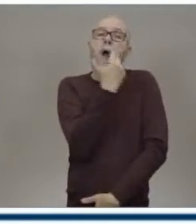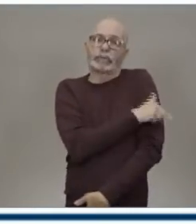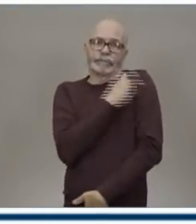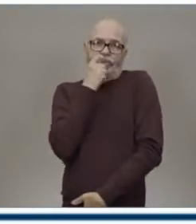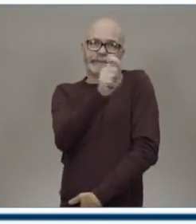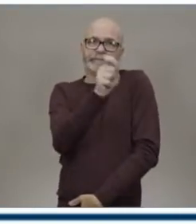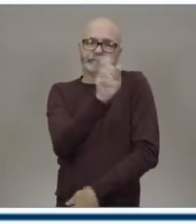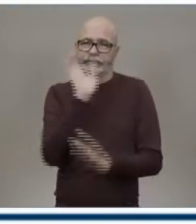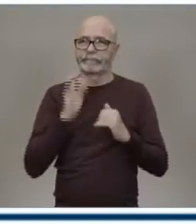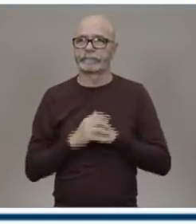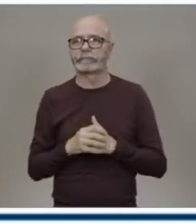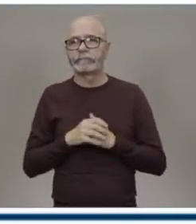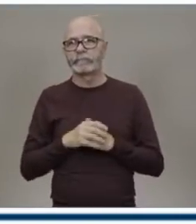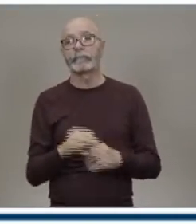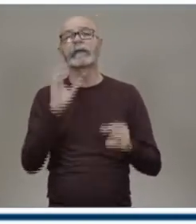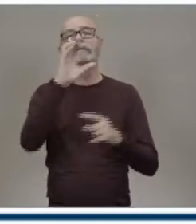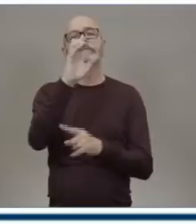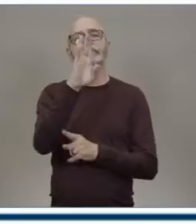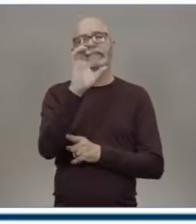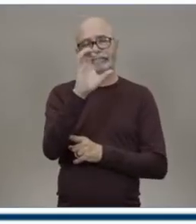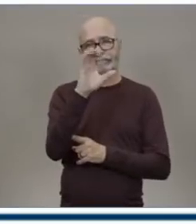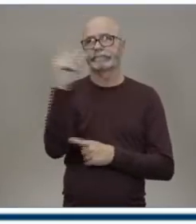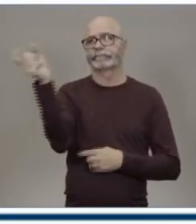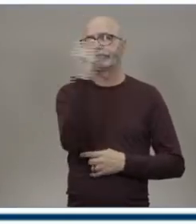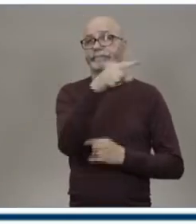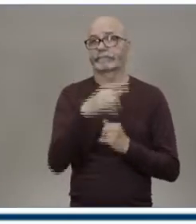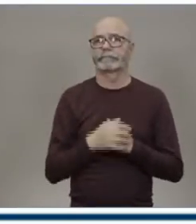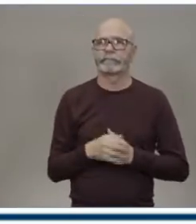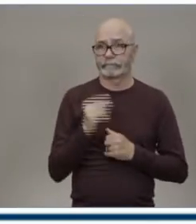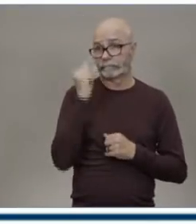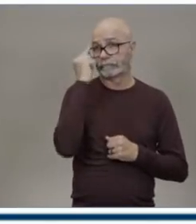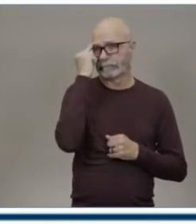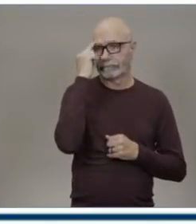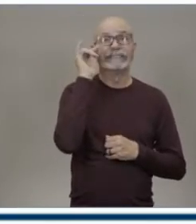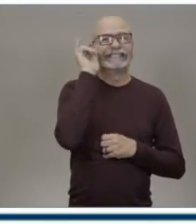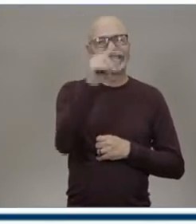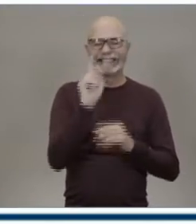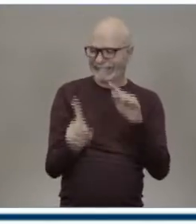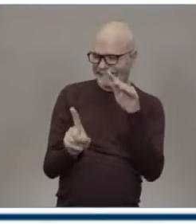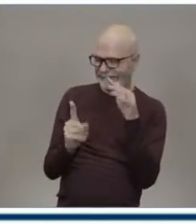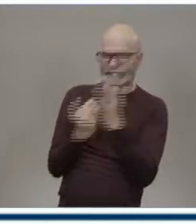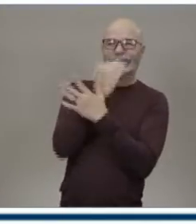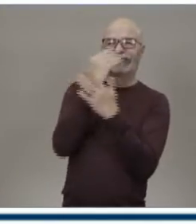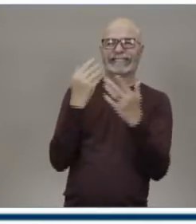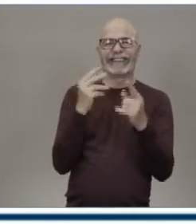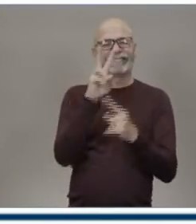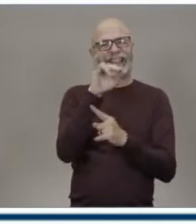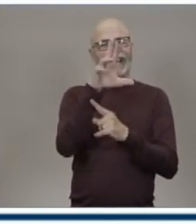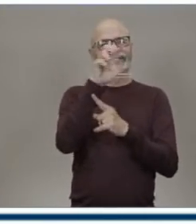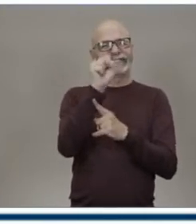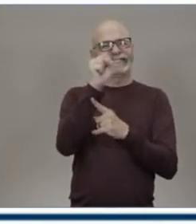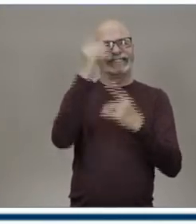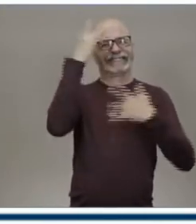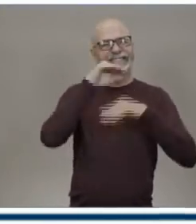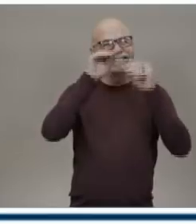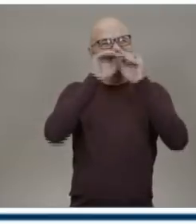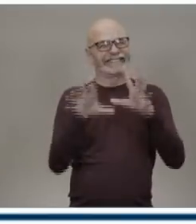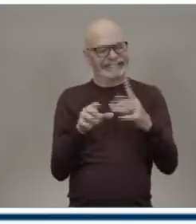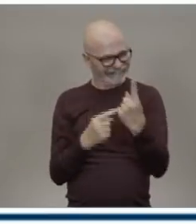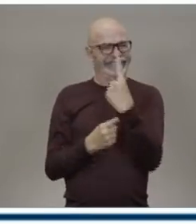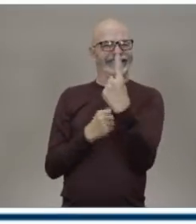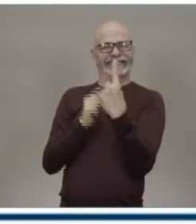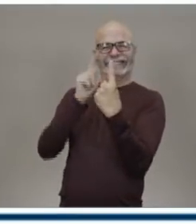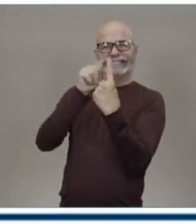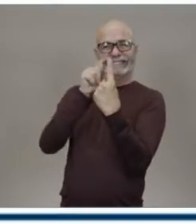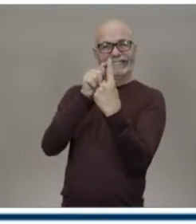Dr. Strang, just keeping with the new variants for a moment, I wonder if it's possible that it's actually already in Nova Scotia, given what you